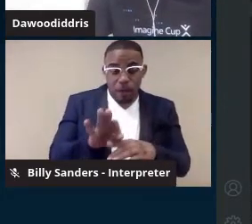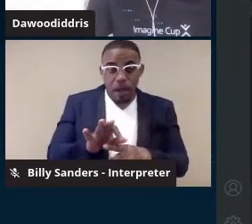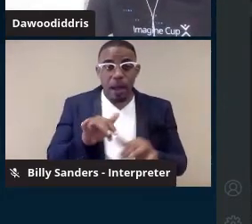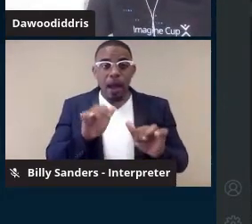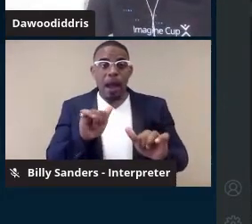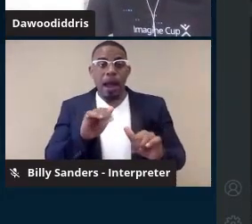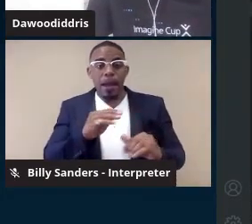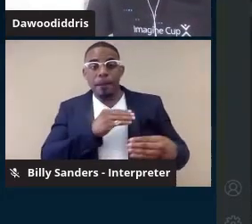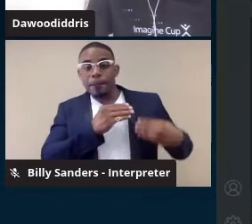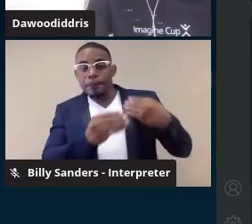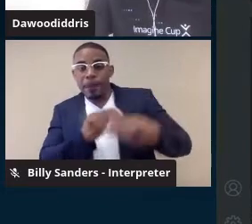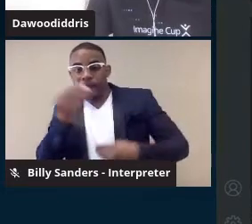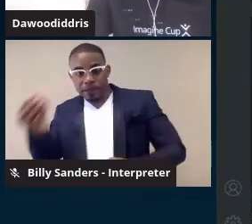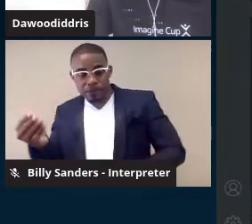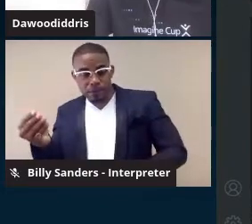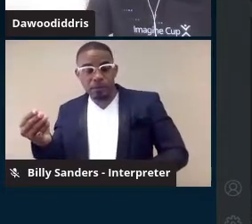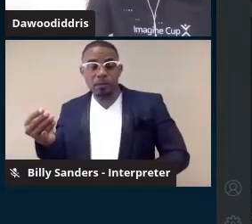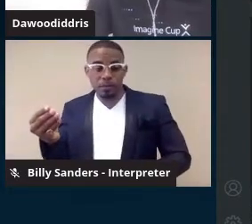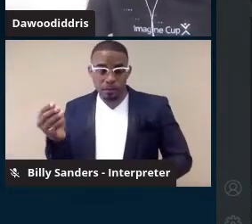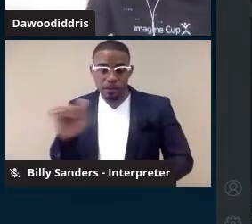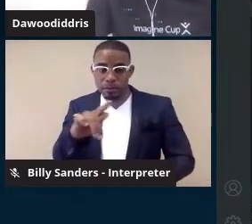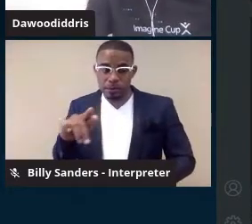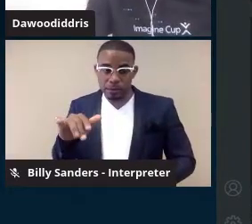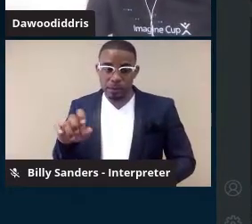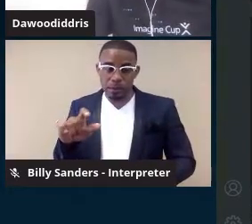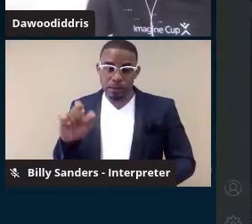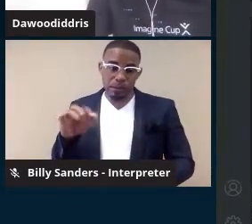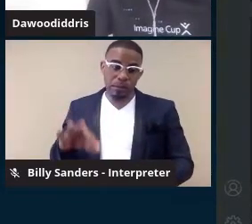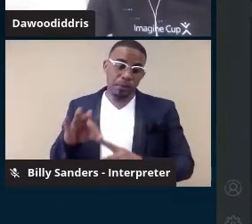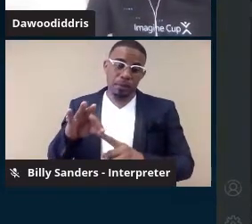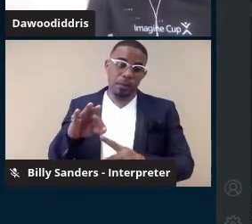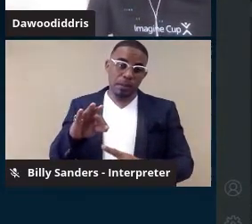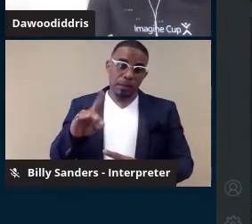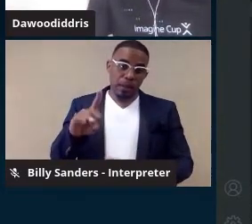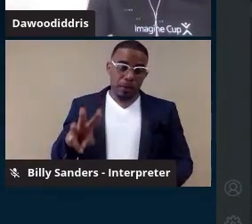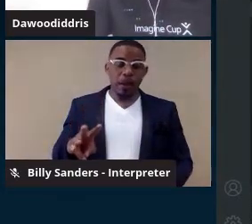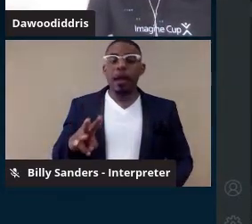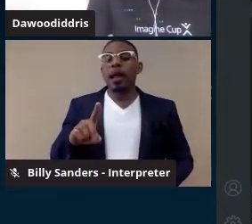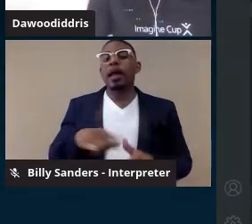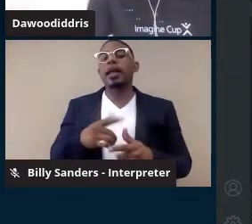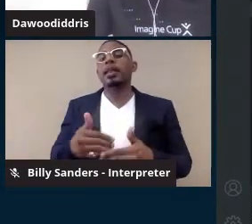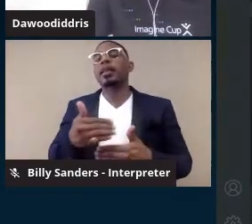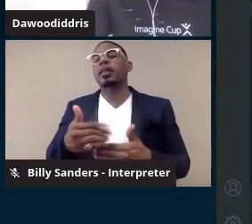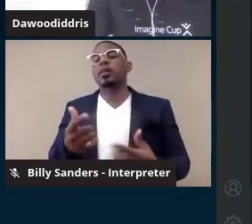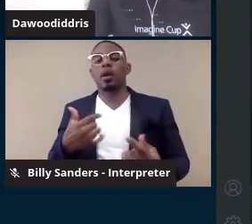am passing in the app to this particular middleware, all right? The next thing is